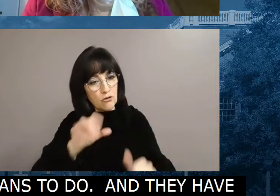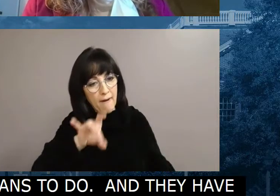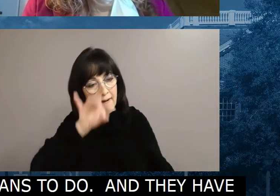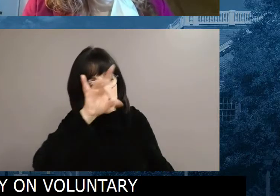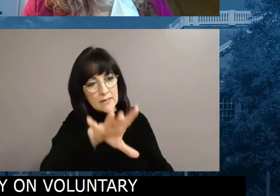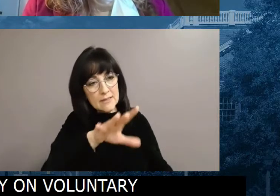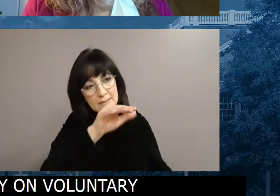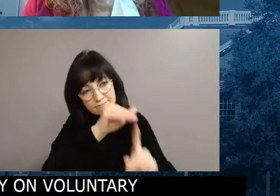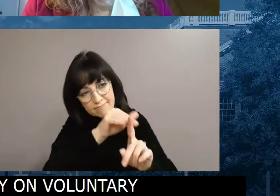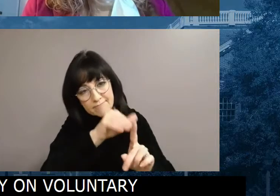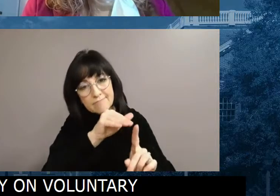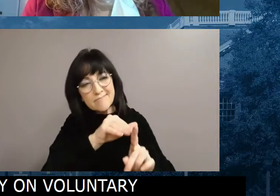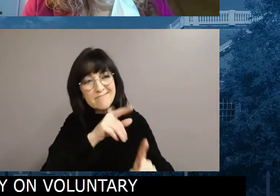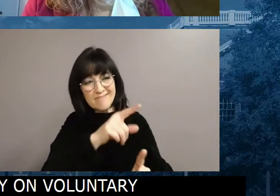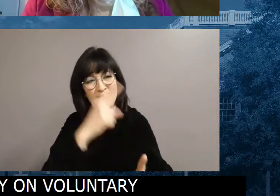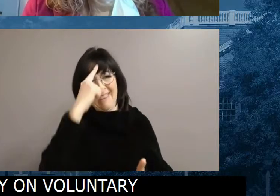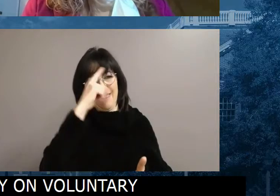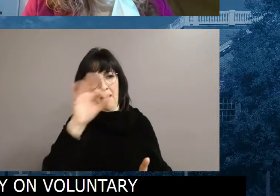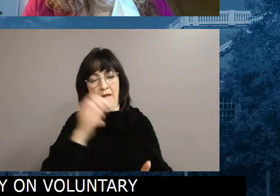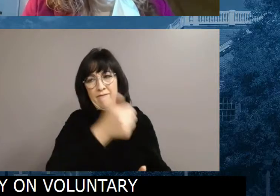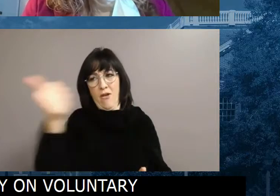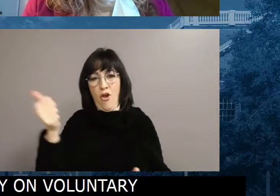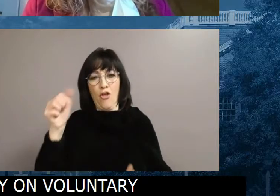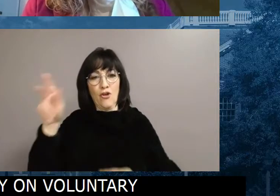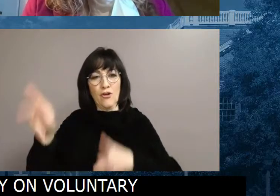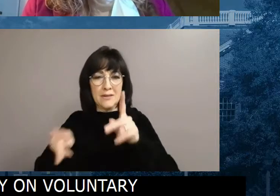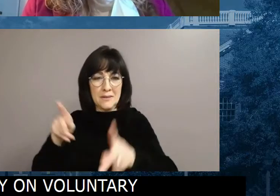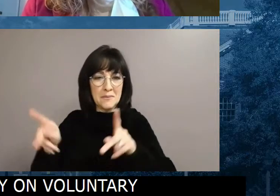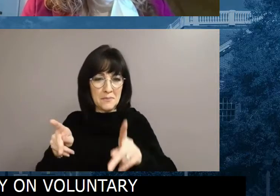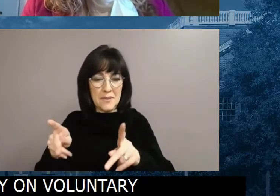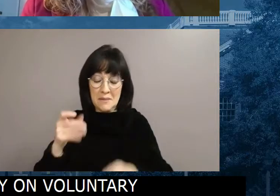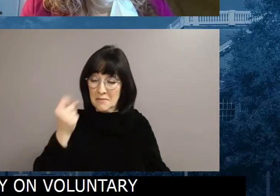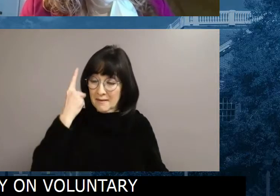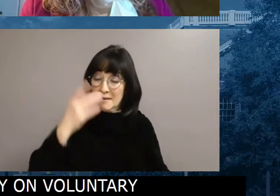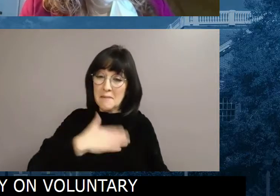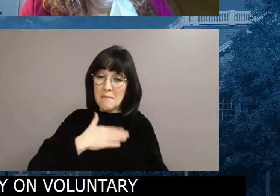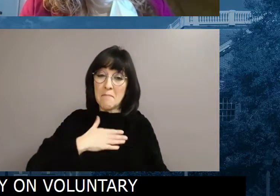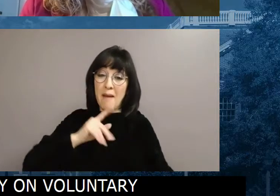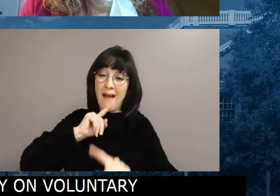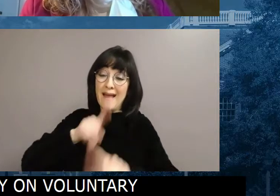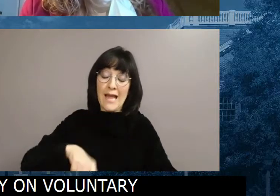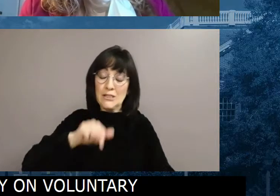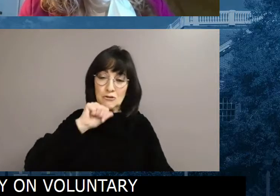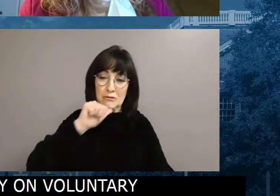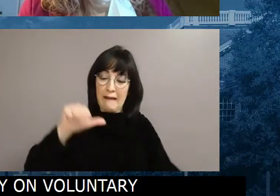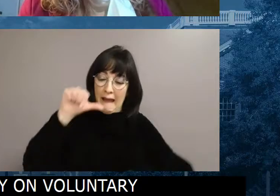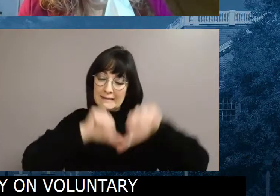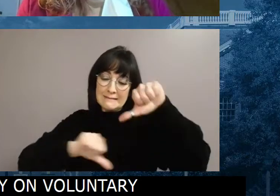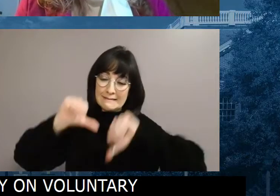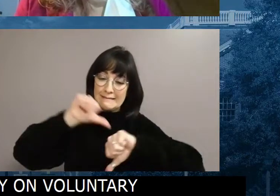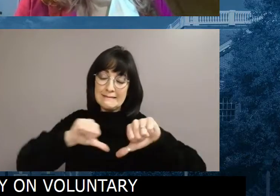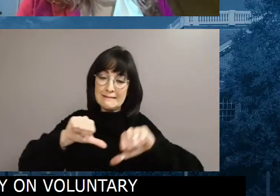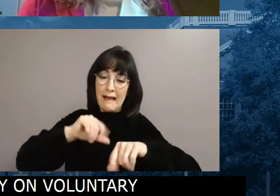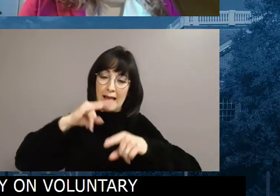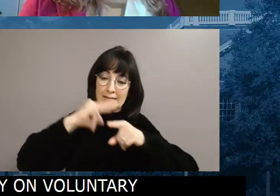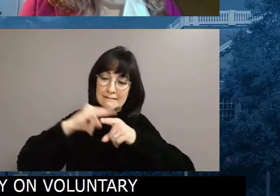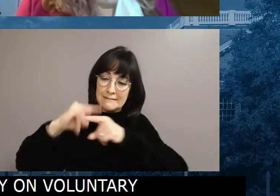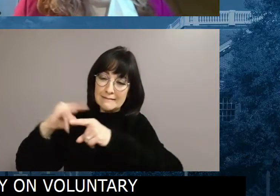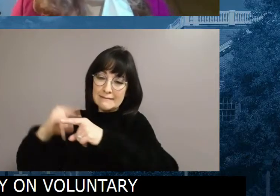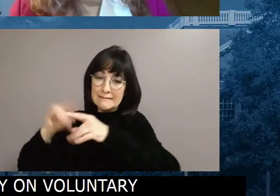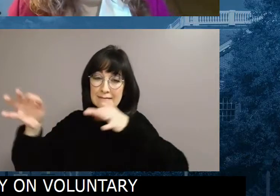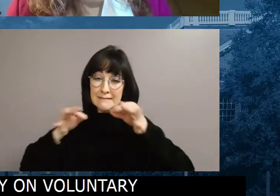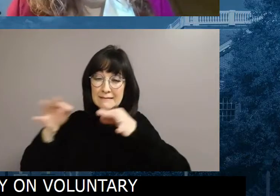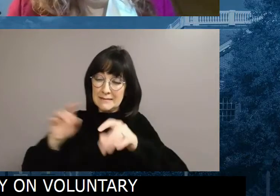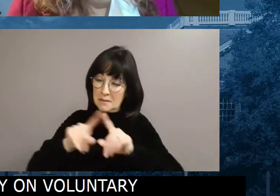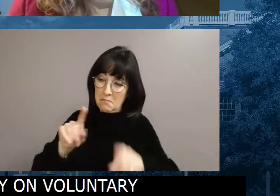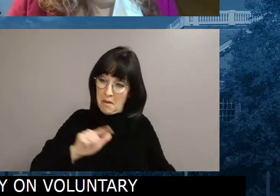we can get through this. Dr. Rattay, that wasn't a very scientific answer. I'm sure you have a better one. Not a lot